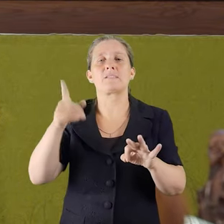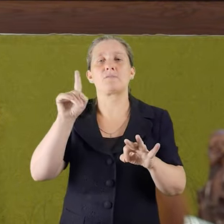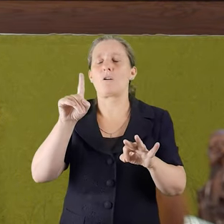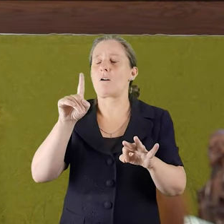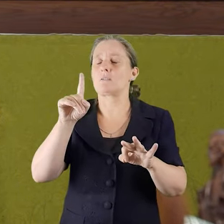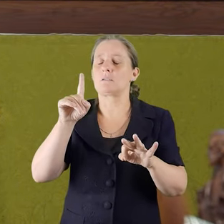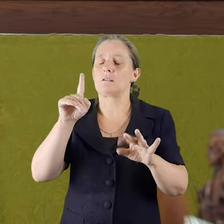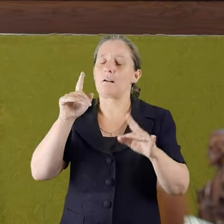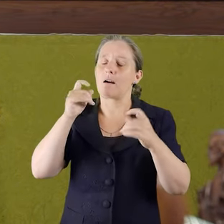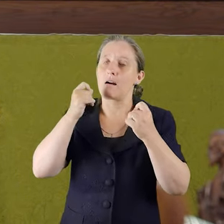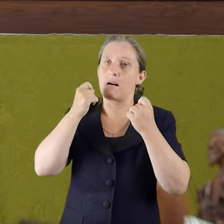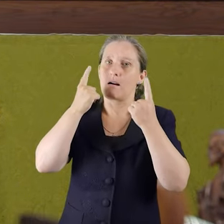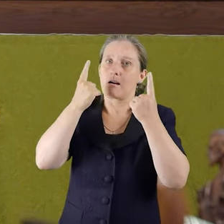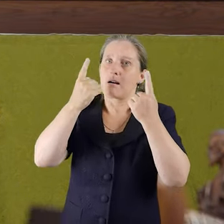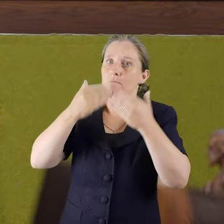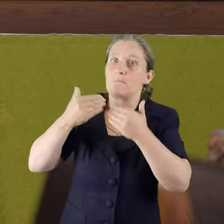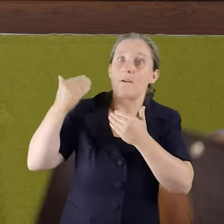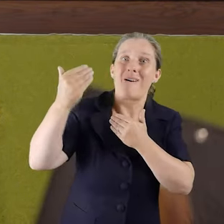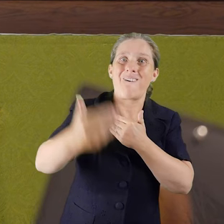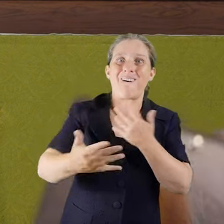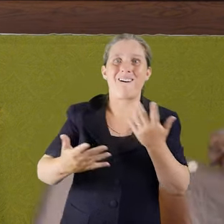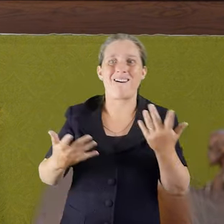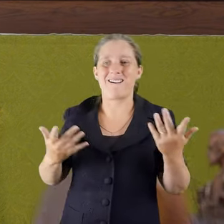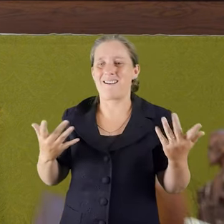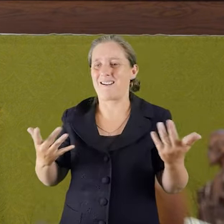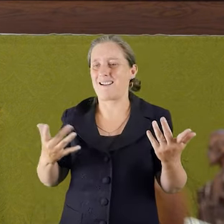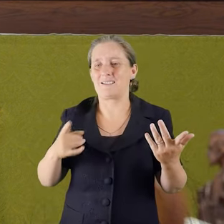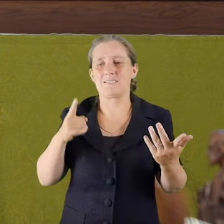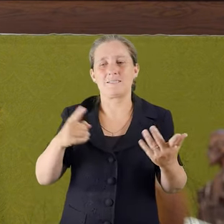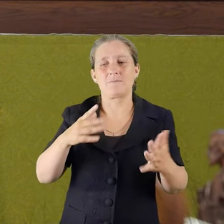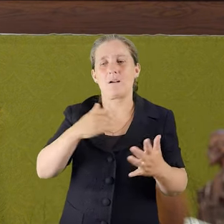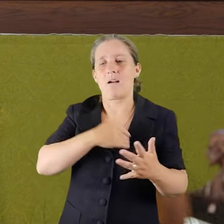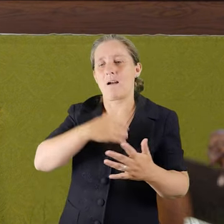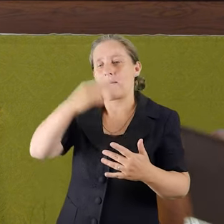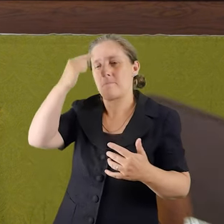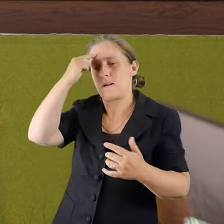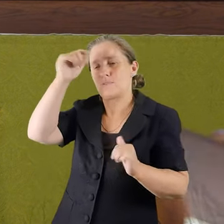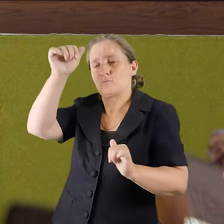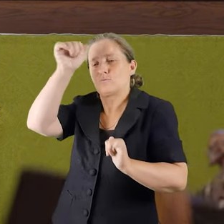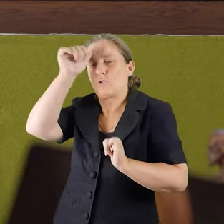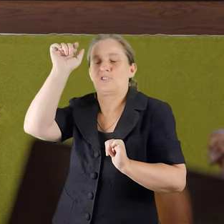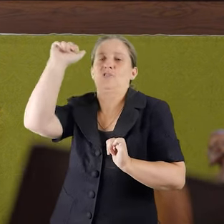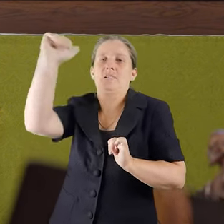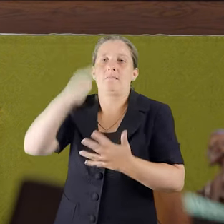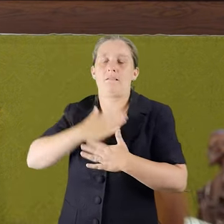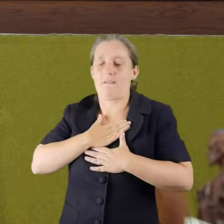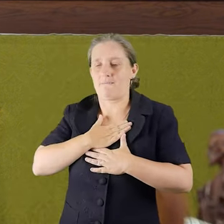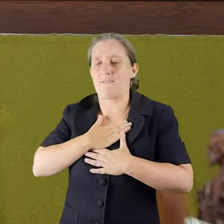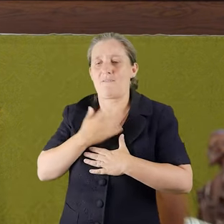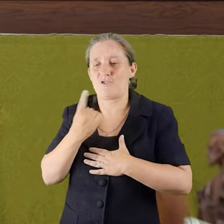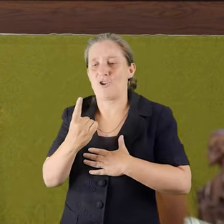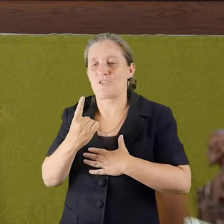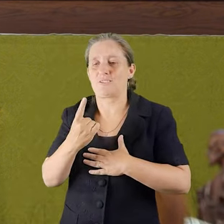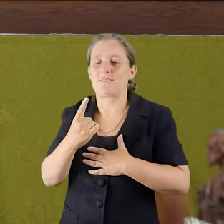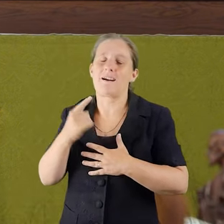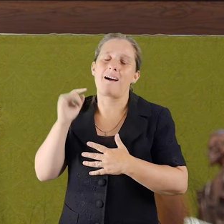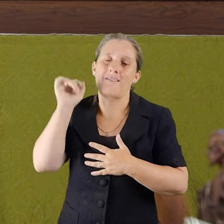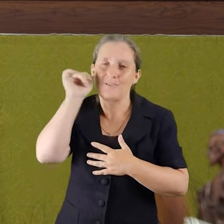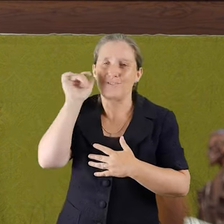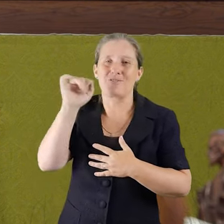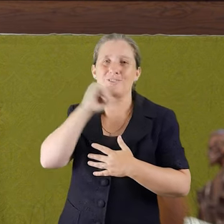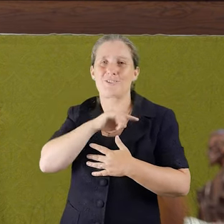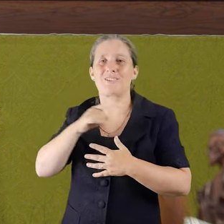The peace of God, which passeth all understanding, keep your hearts and minds in the knowledge and love of God, and of his Son, Jesus Christ, our